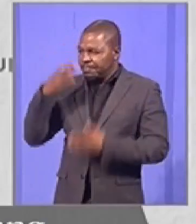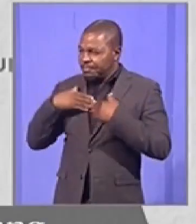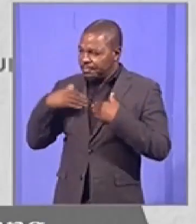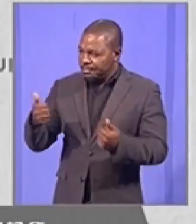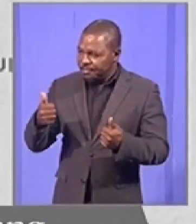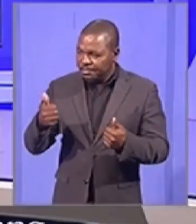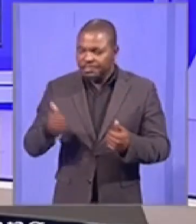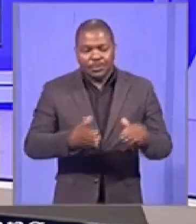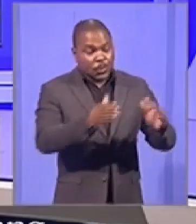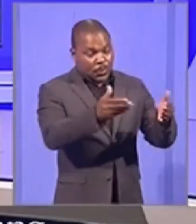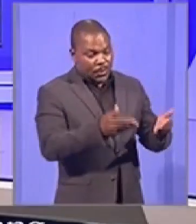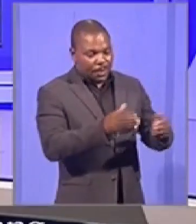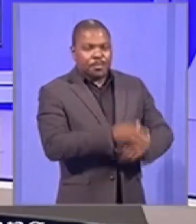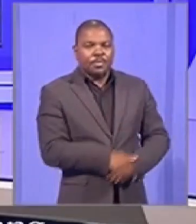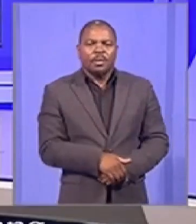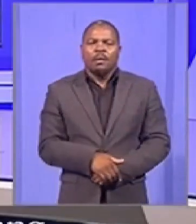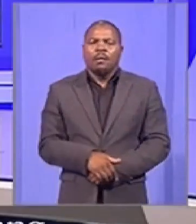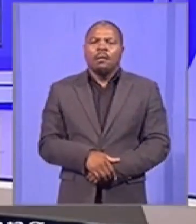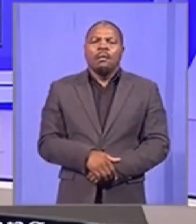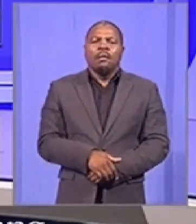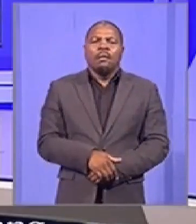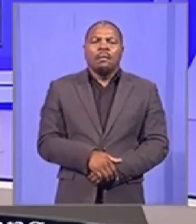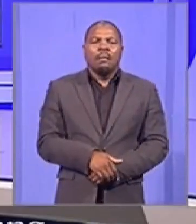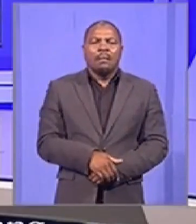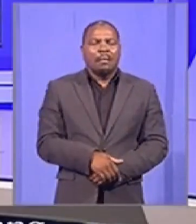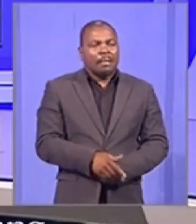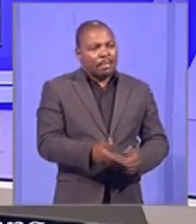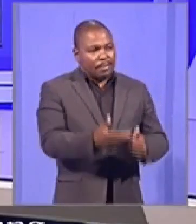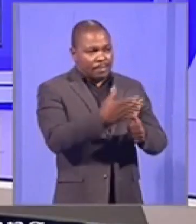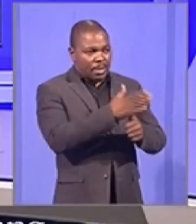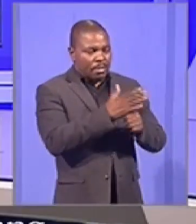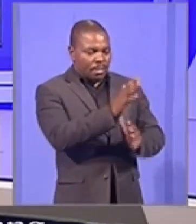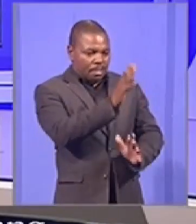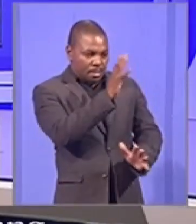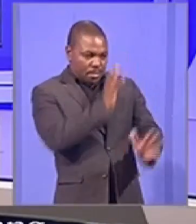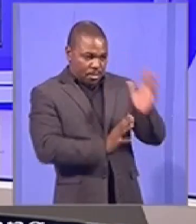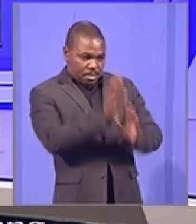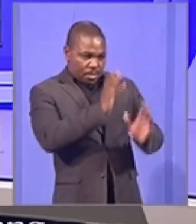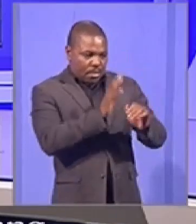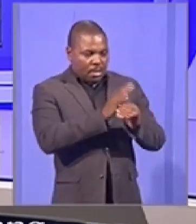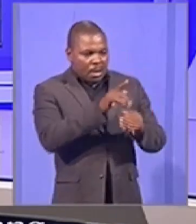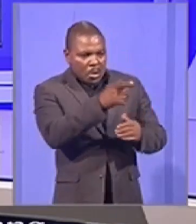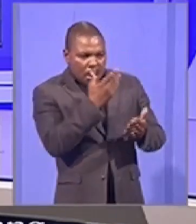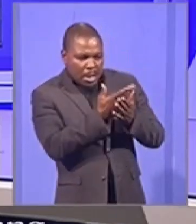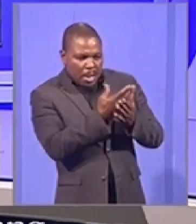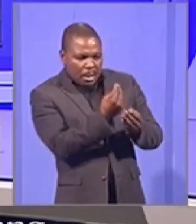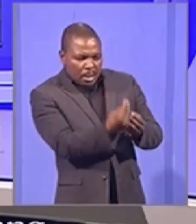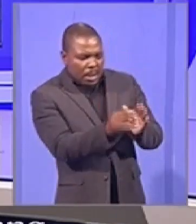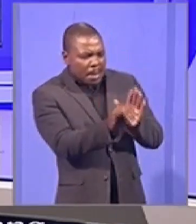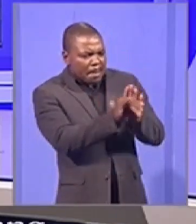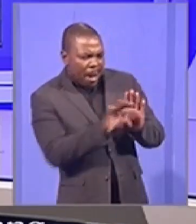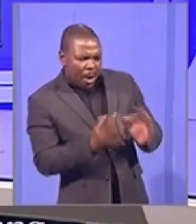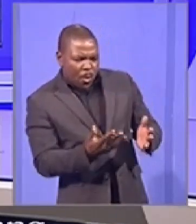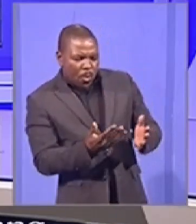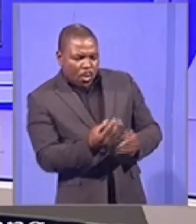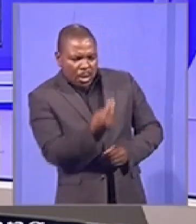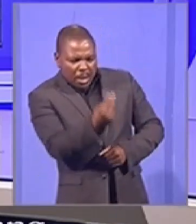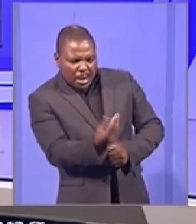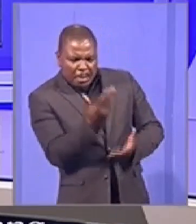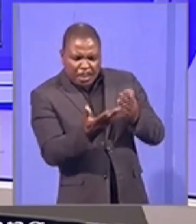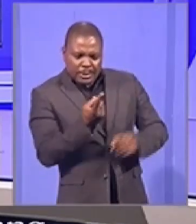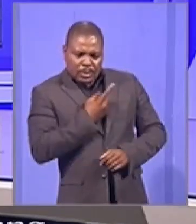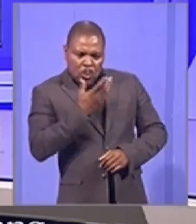Re teng wa amogetswe rra. Ke kopa re simololle go bua ka matshwao a leng gore ba malapa ba ka lemoga gore morutwana a ka tswe a ikaelela